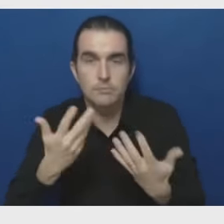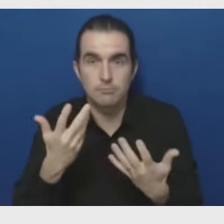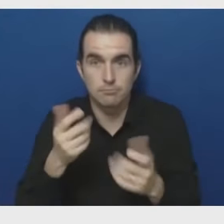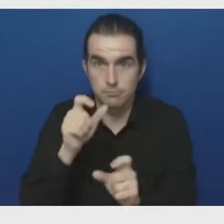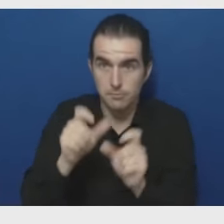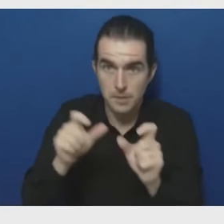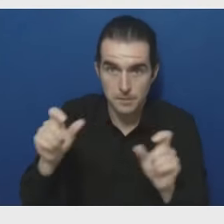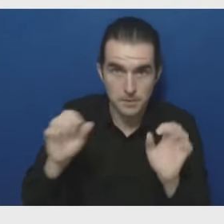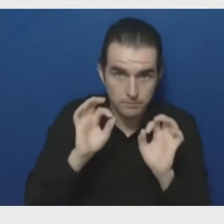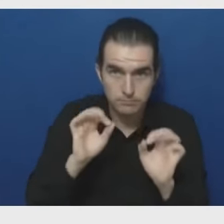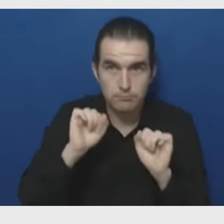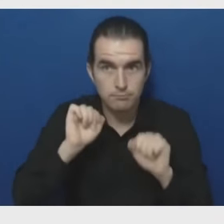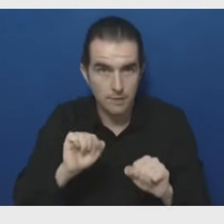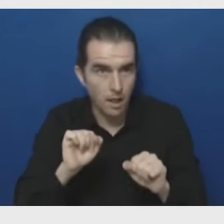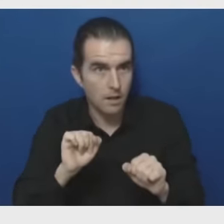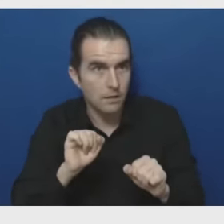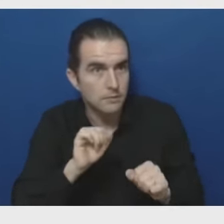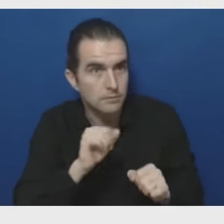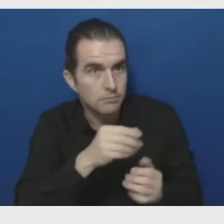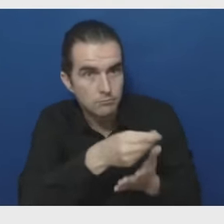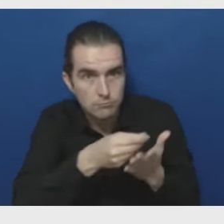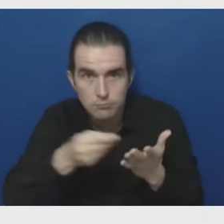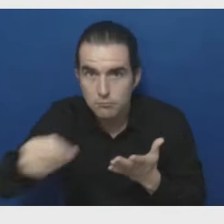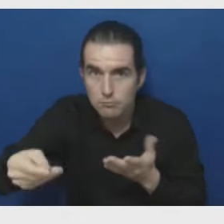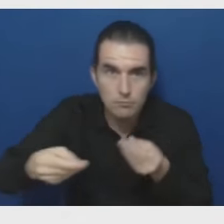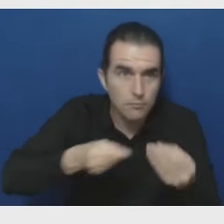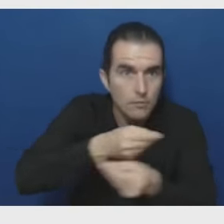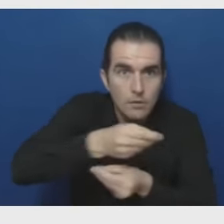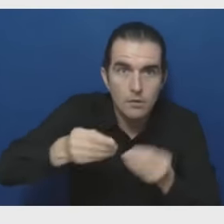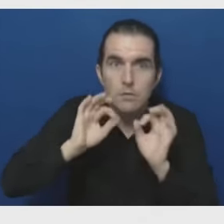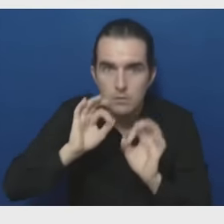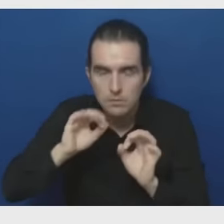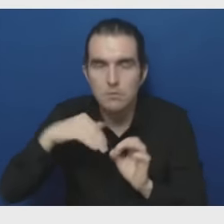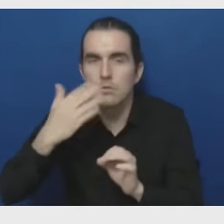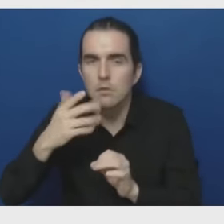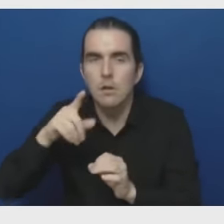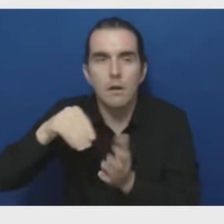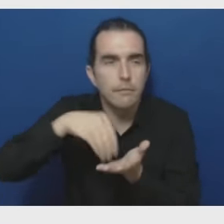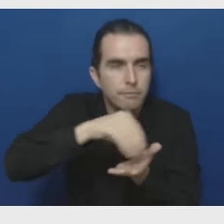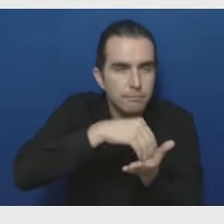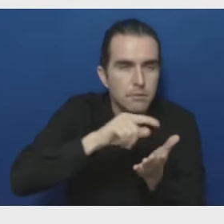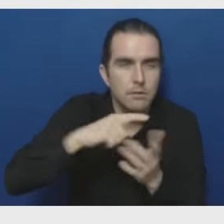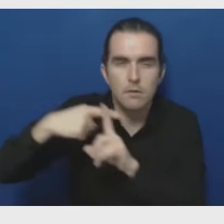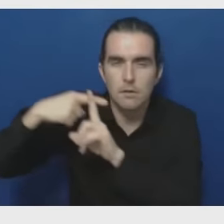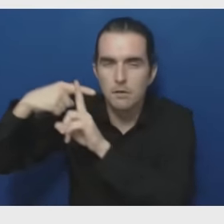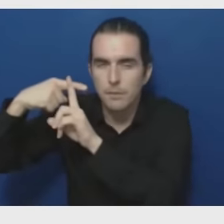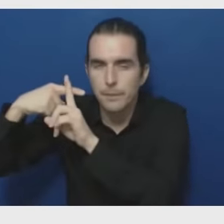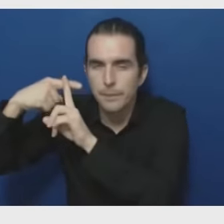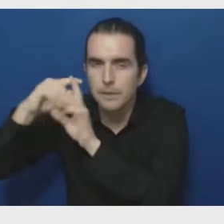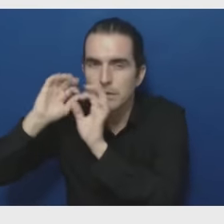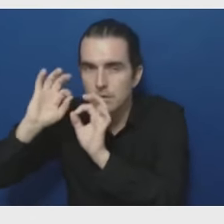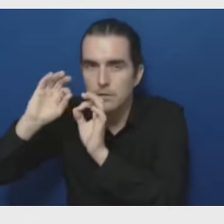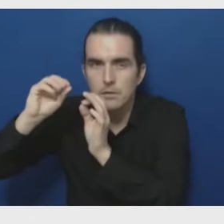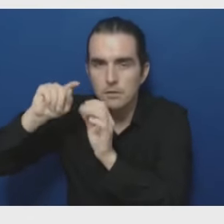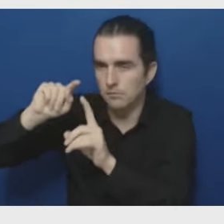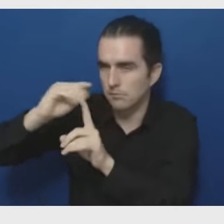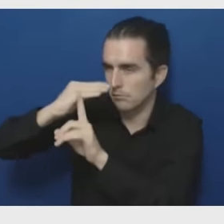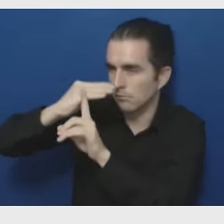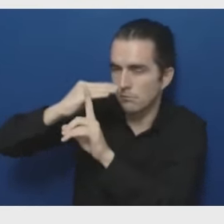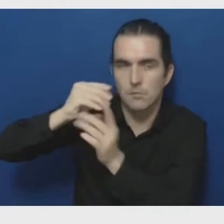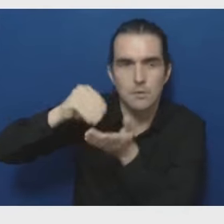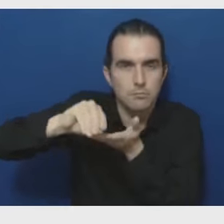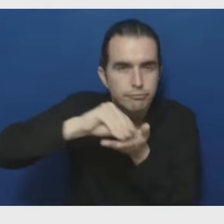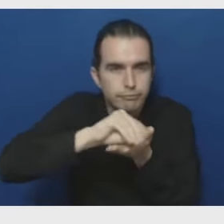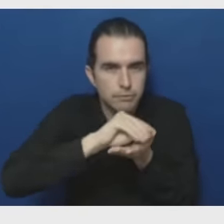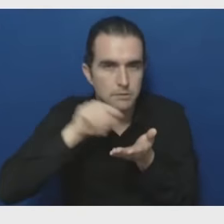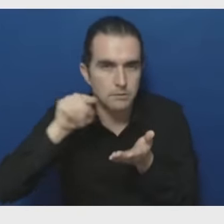credit at 1%, and you're coming to Africa, for instance, and it's 8 or 9%. So the inequalities in the